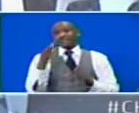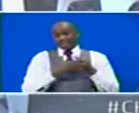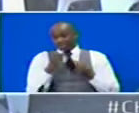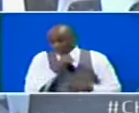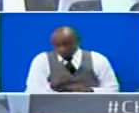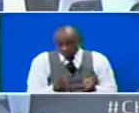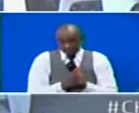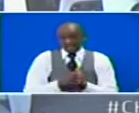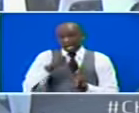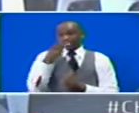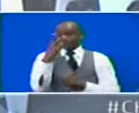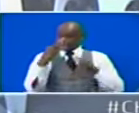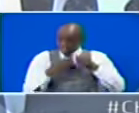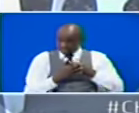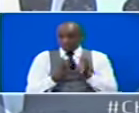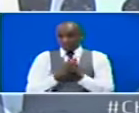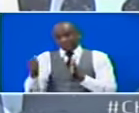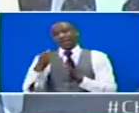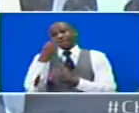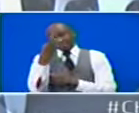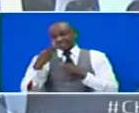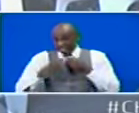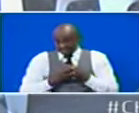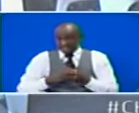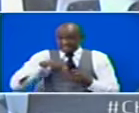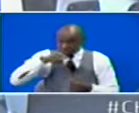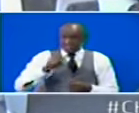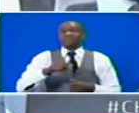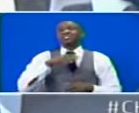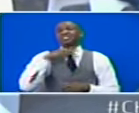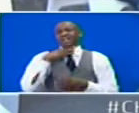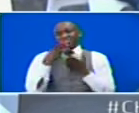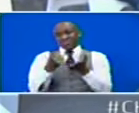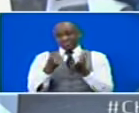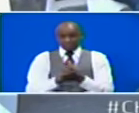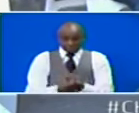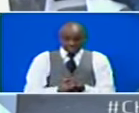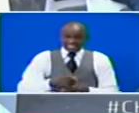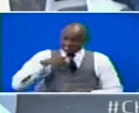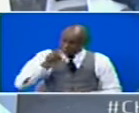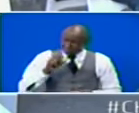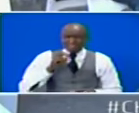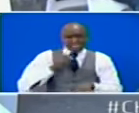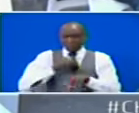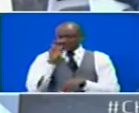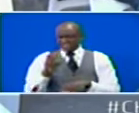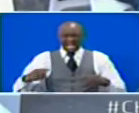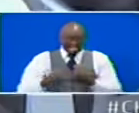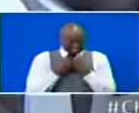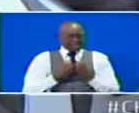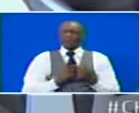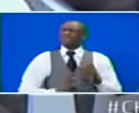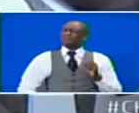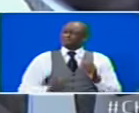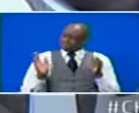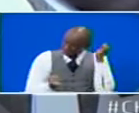Elizabeth Ongoro, 28, and Helen Akinyi, 38, breathed their last at this point, the horrific scene of the tragic accident that